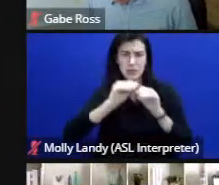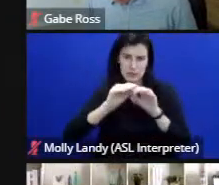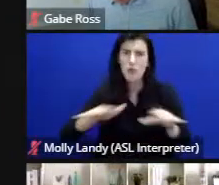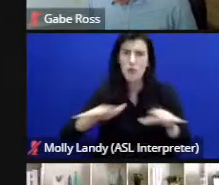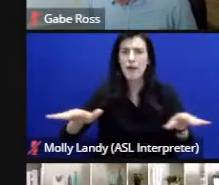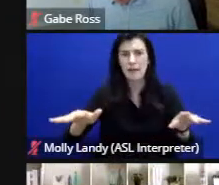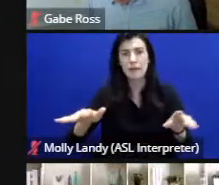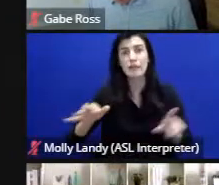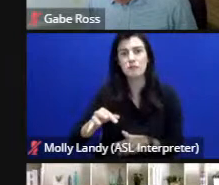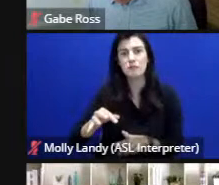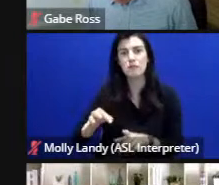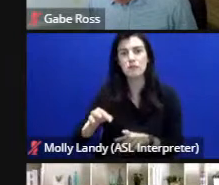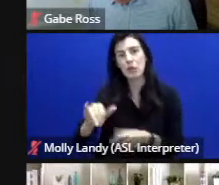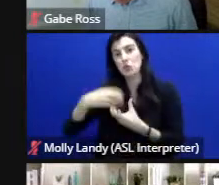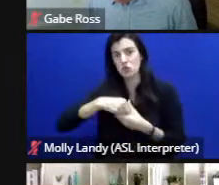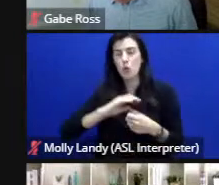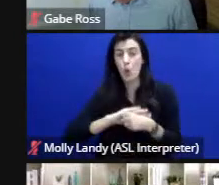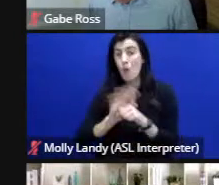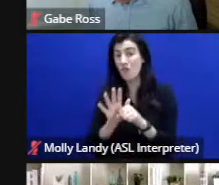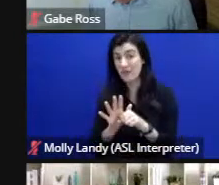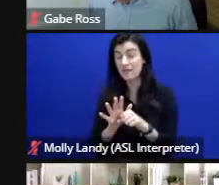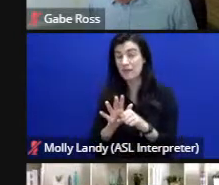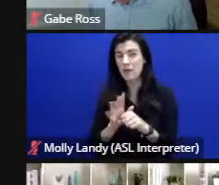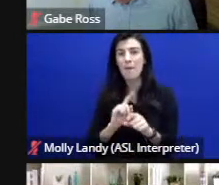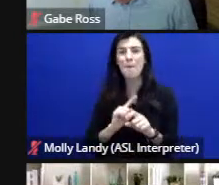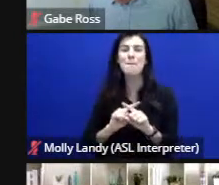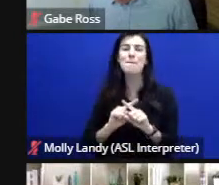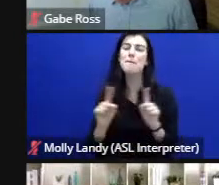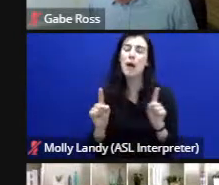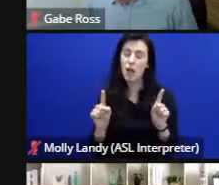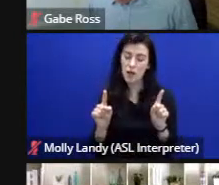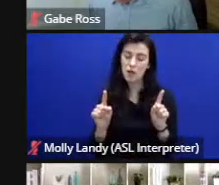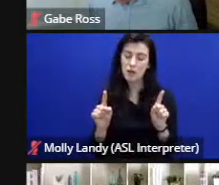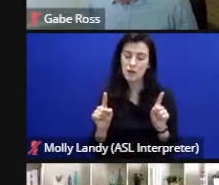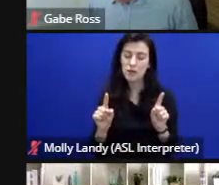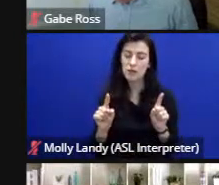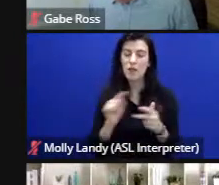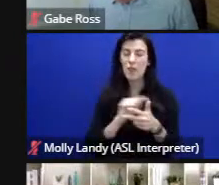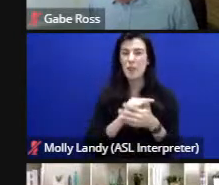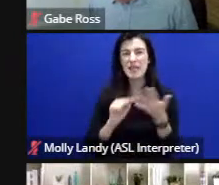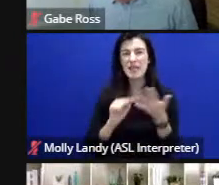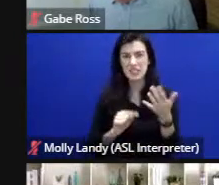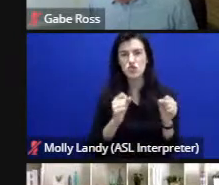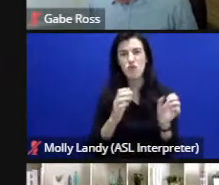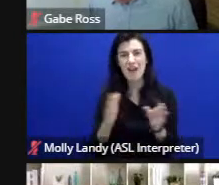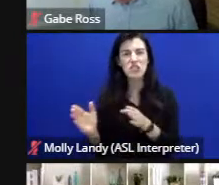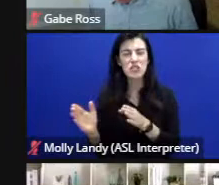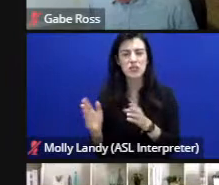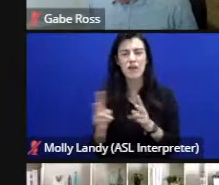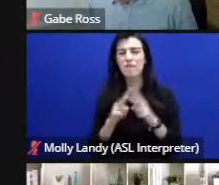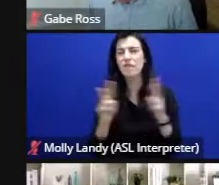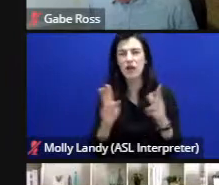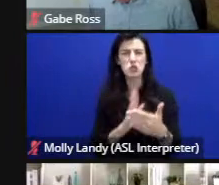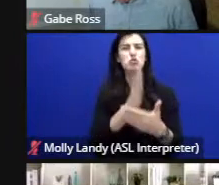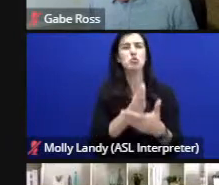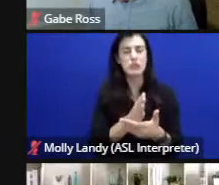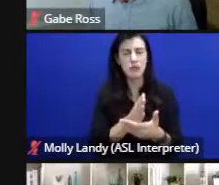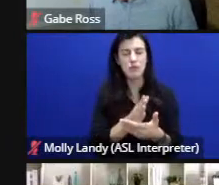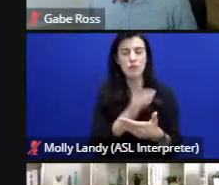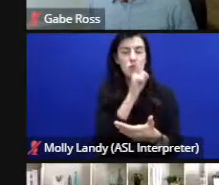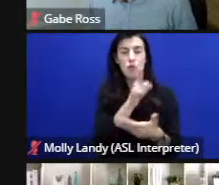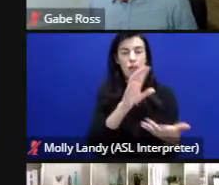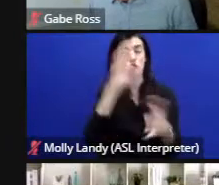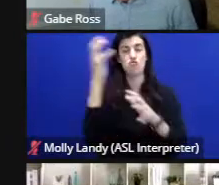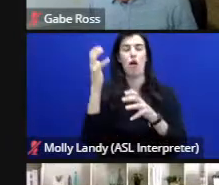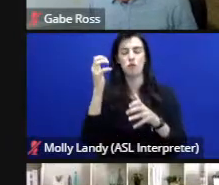COVID-19. But these are very intrusive strategies that interrupt the normal flow of life.